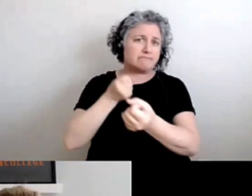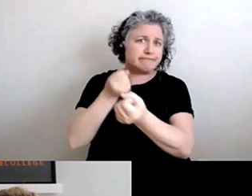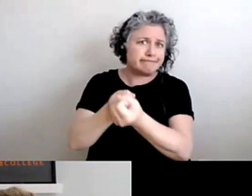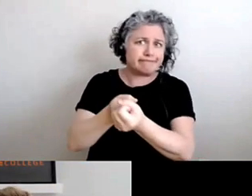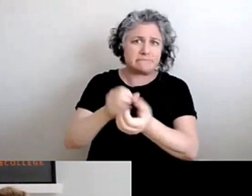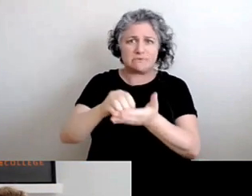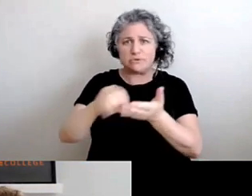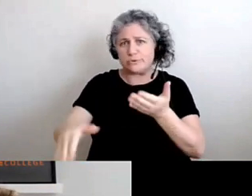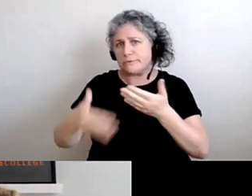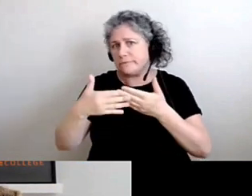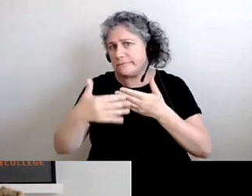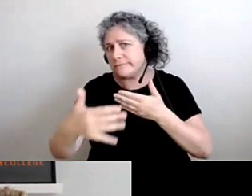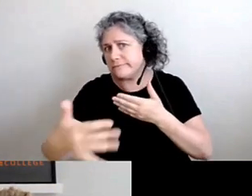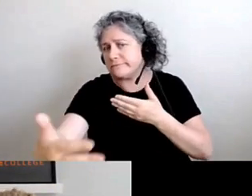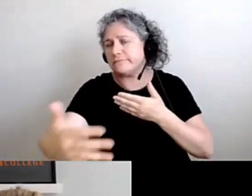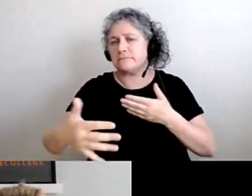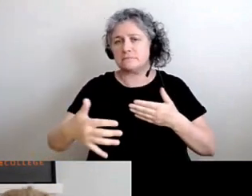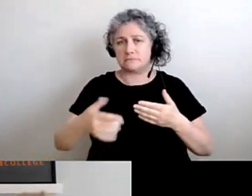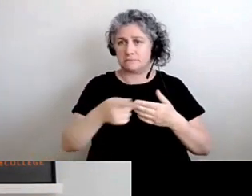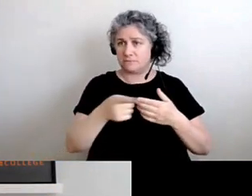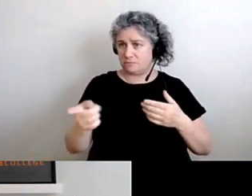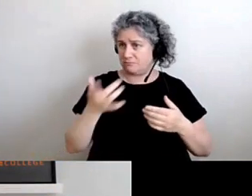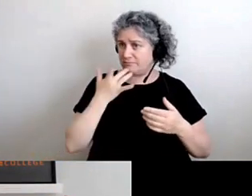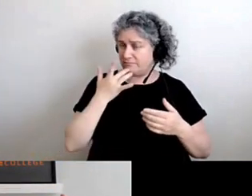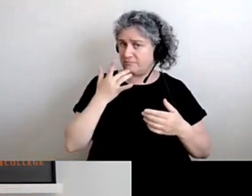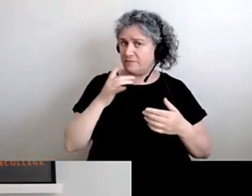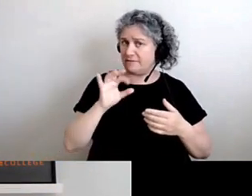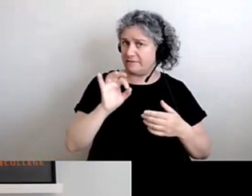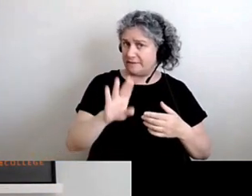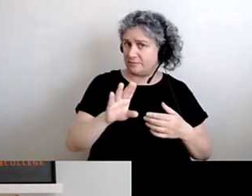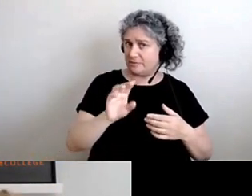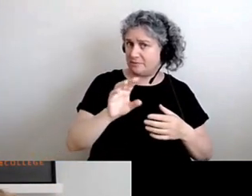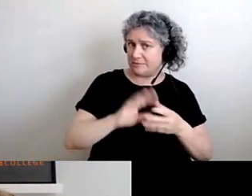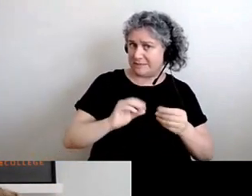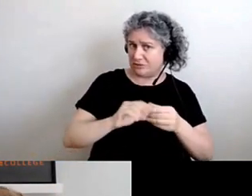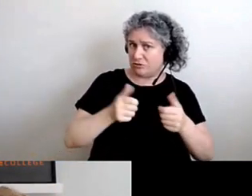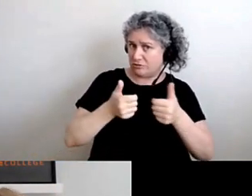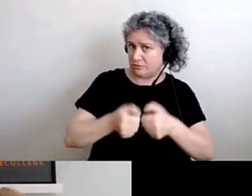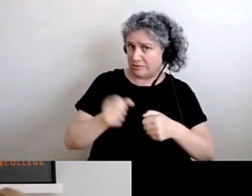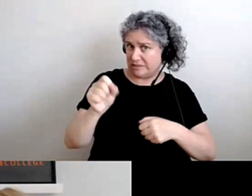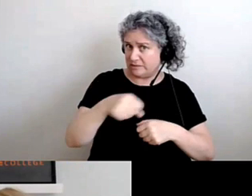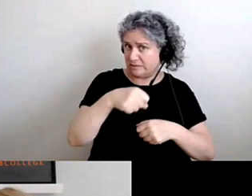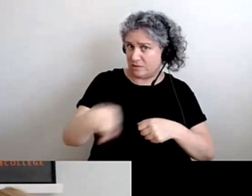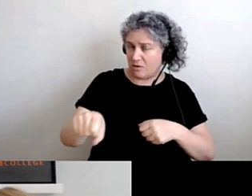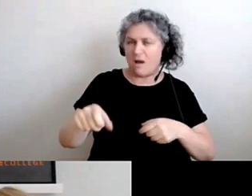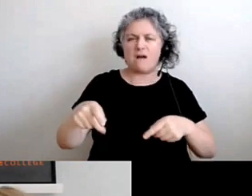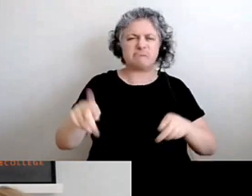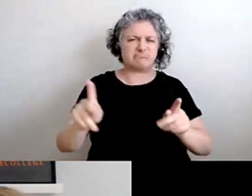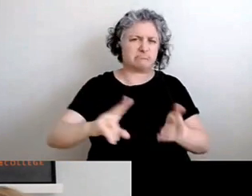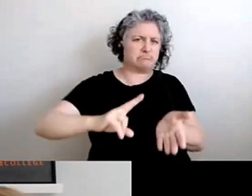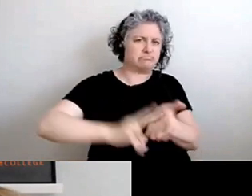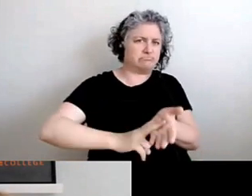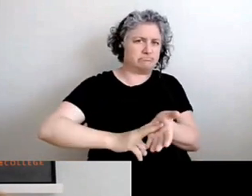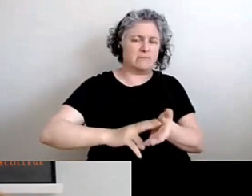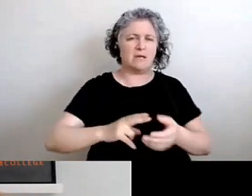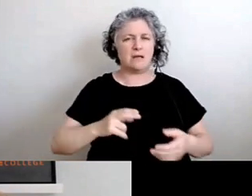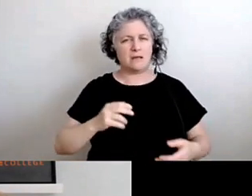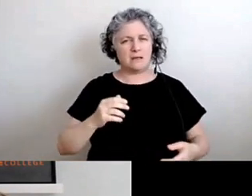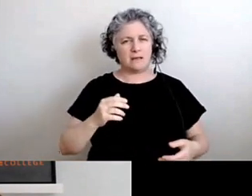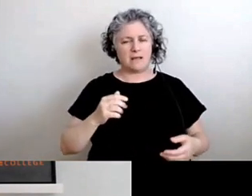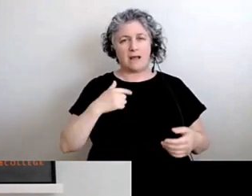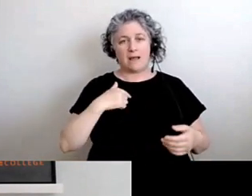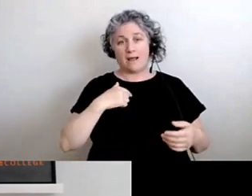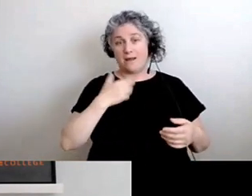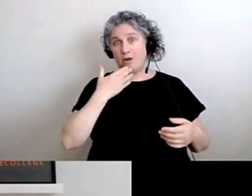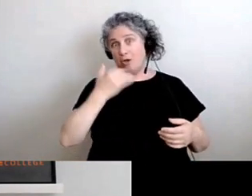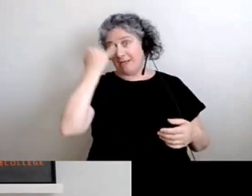you wish to be contacted through Facebook Messenger? Okay. And I did just really have a good idea, is open